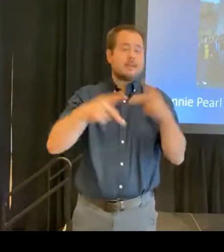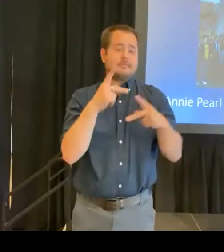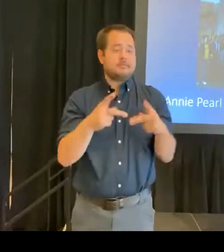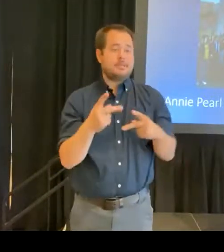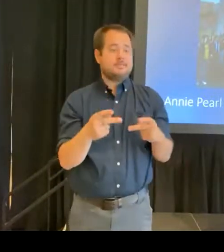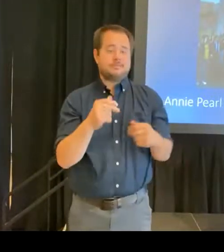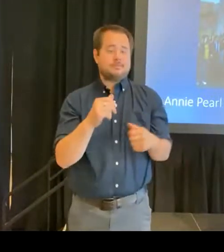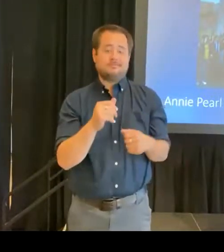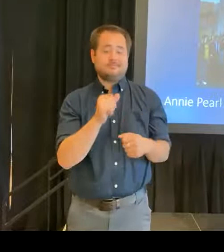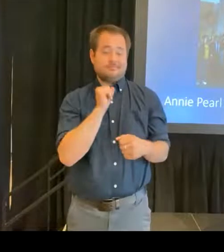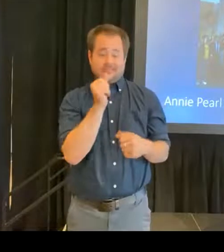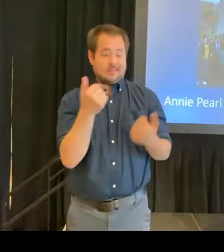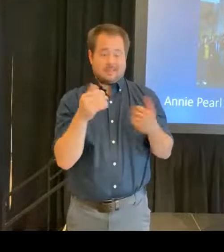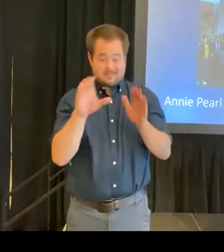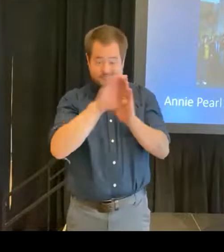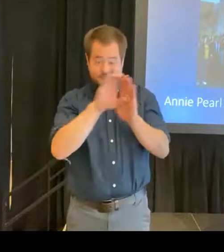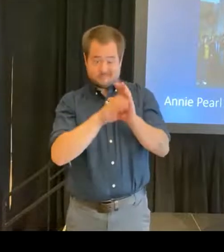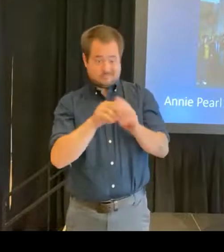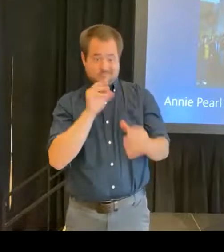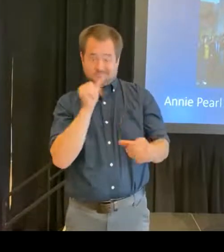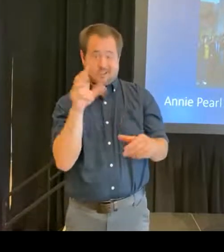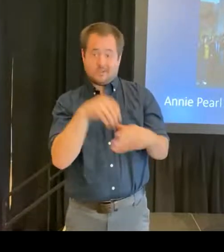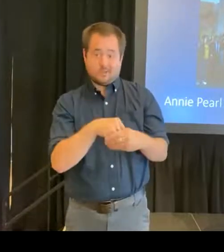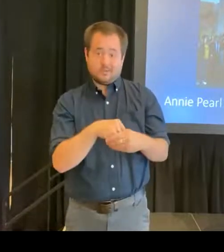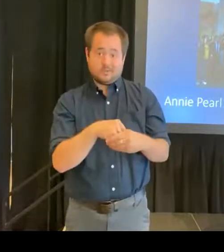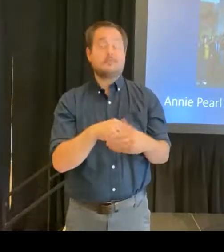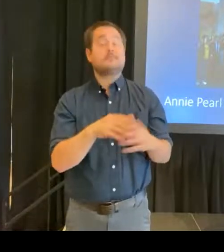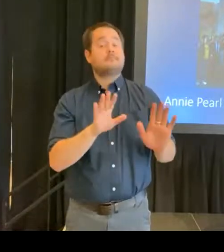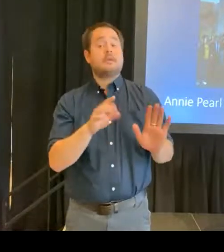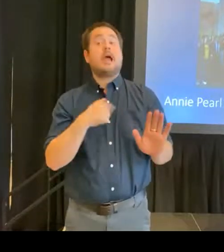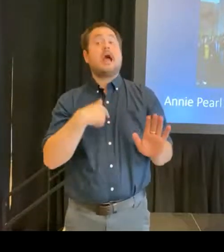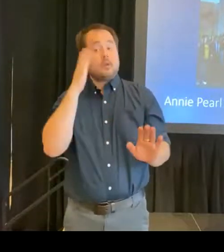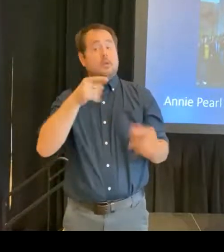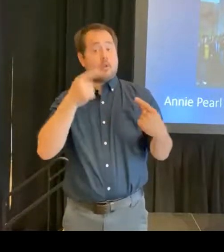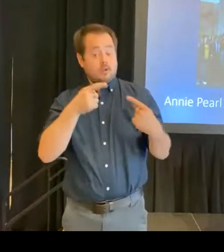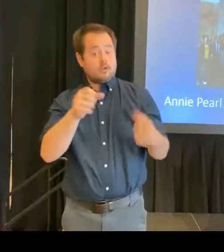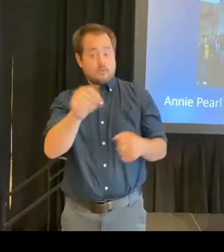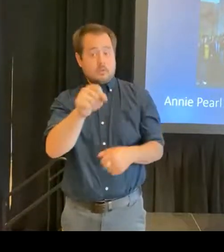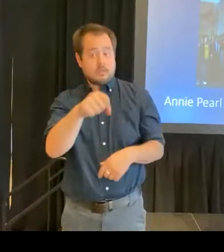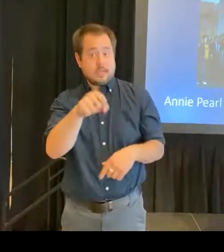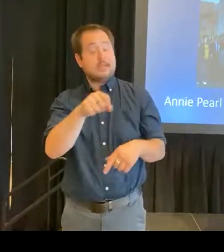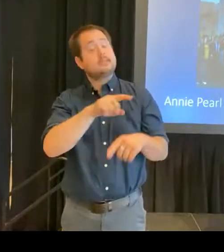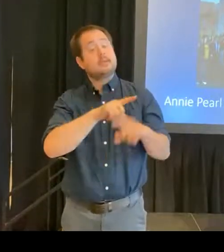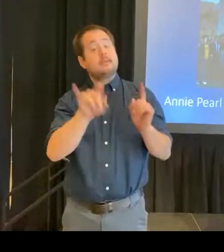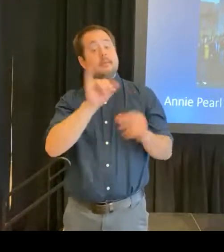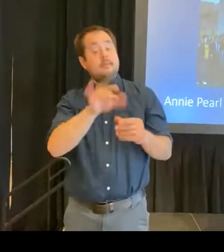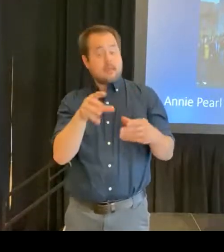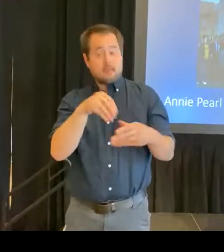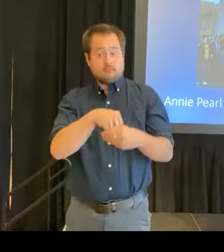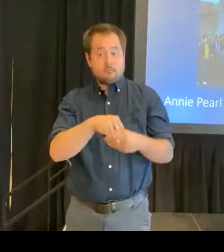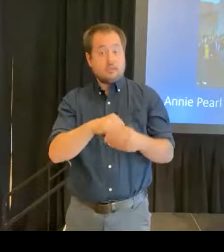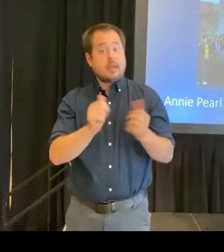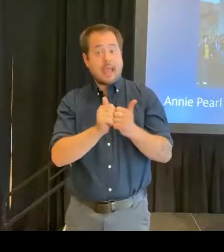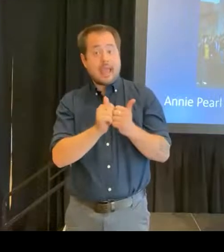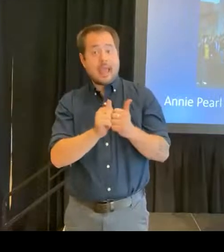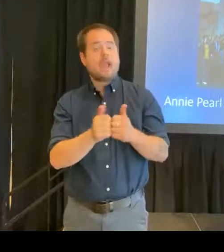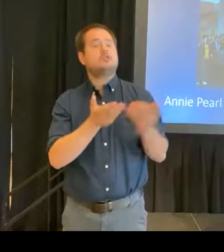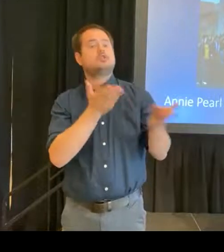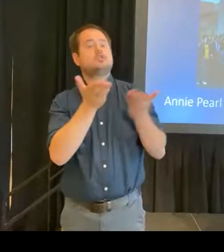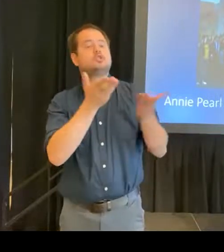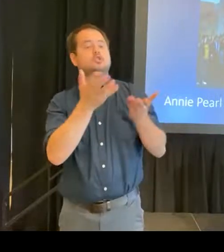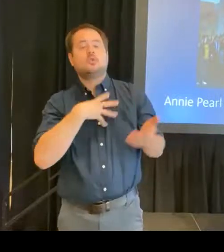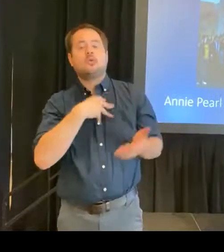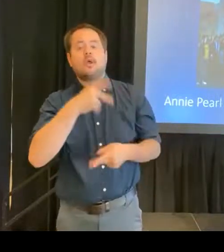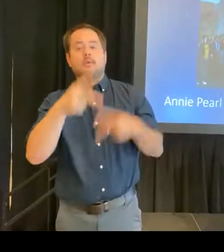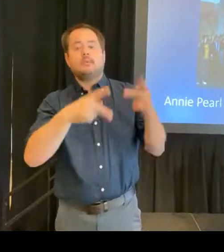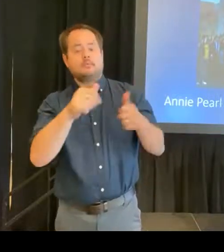in the Constitution. I would argue they did, and that place was to be subservient to white people. In other